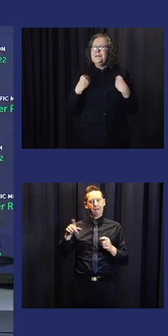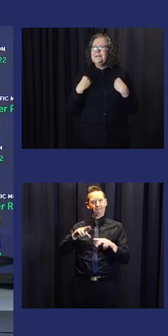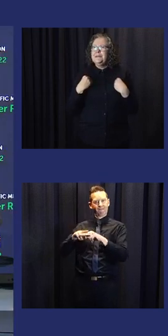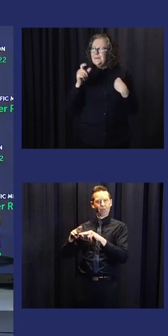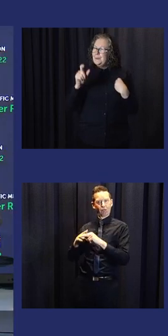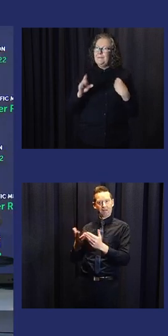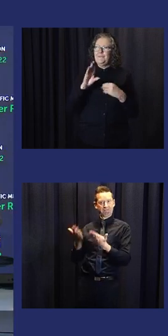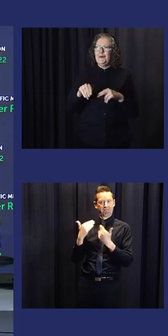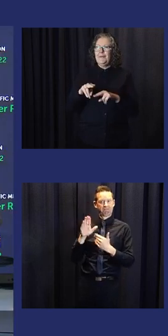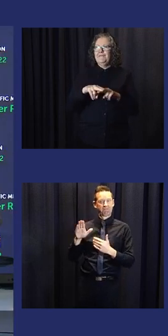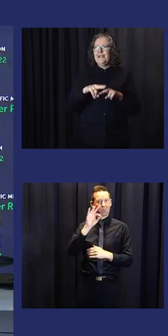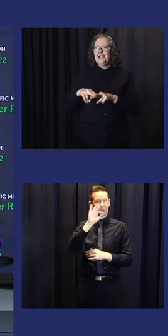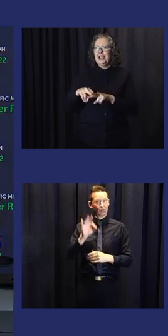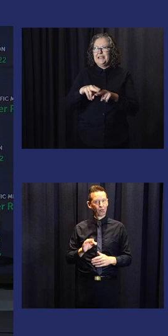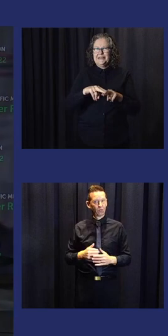Fiji.